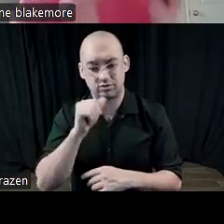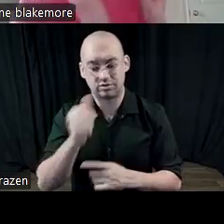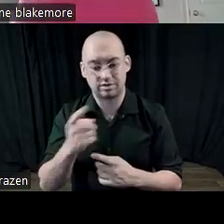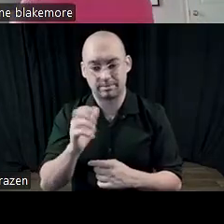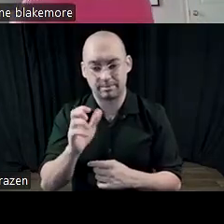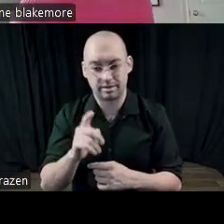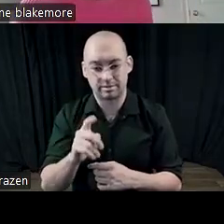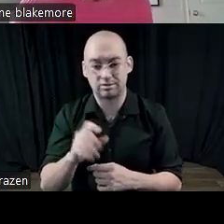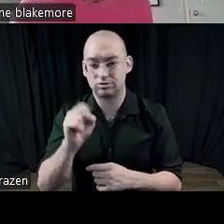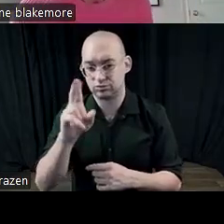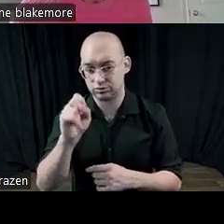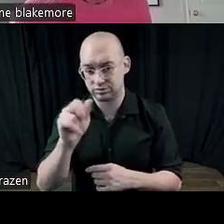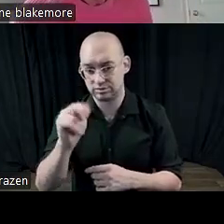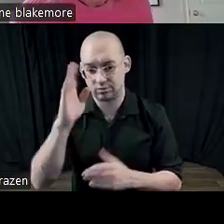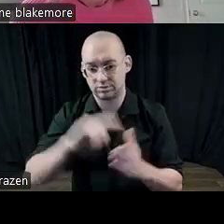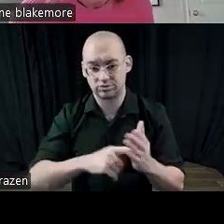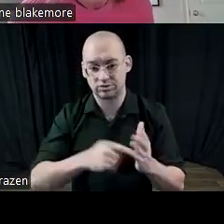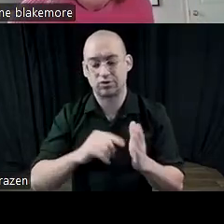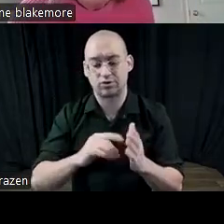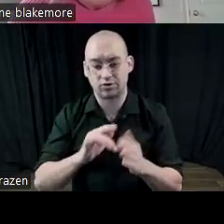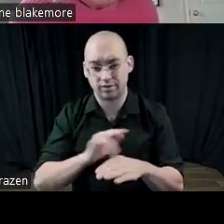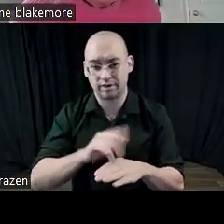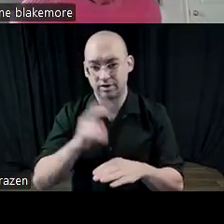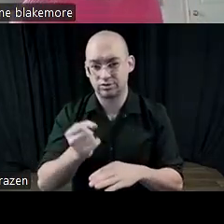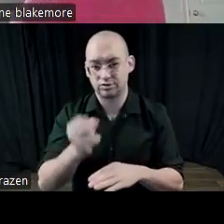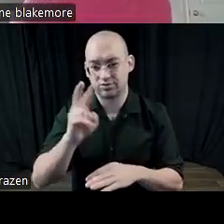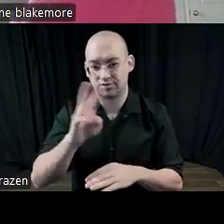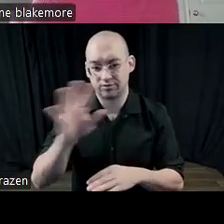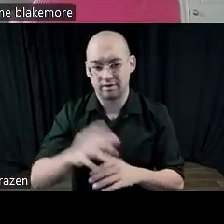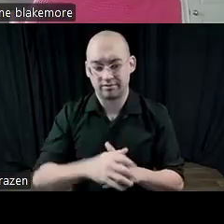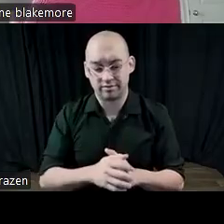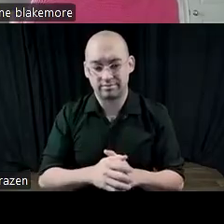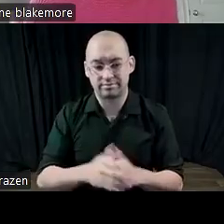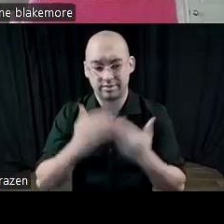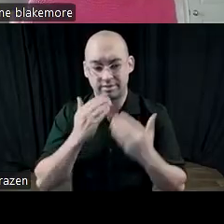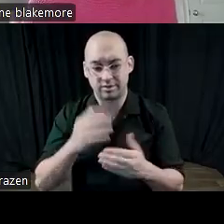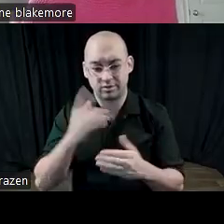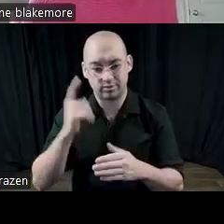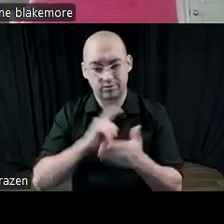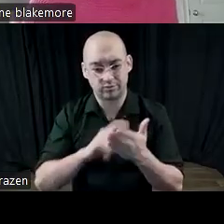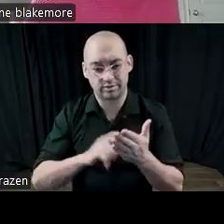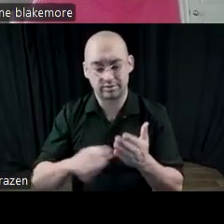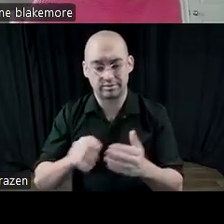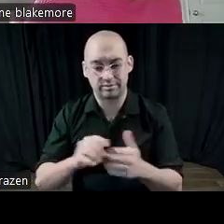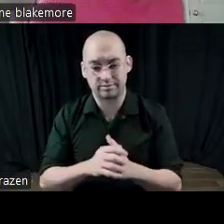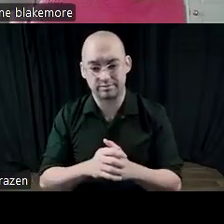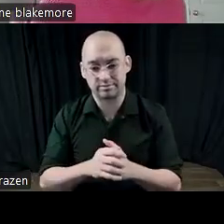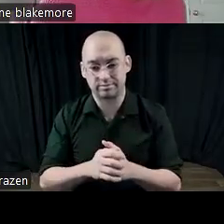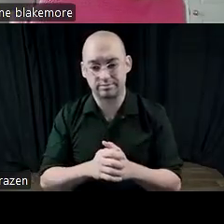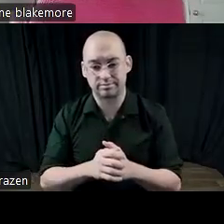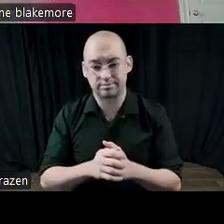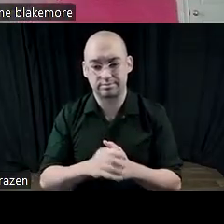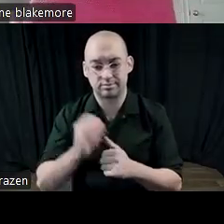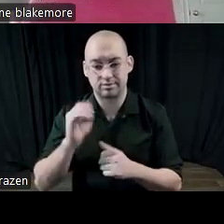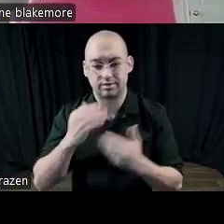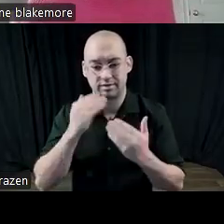will start early at 12:25. Thank you. I appreciate you correcting that. That would have been quite a kerfuffle. All right. Thanks so much.